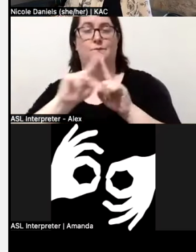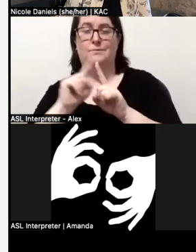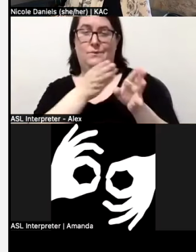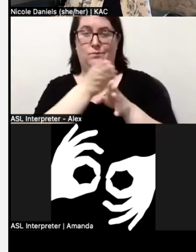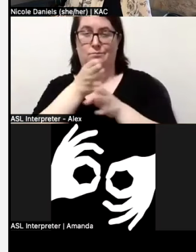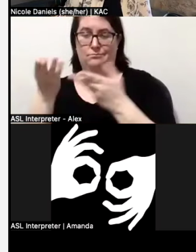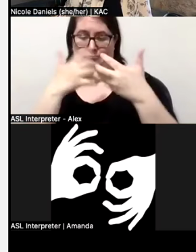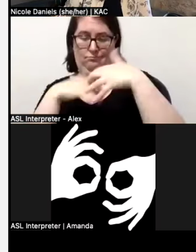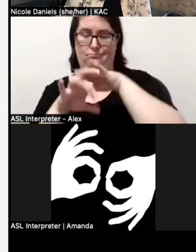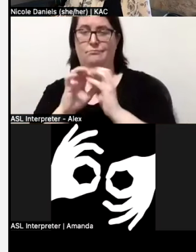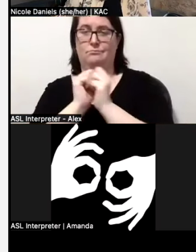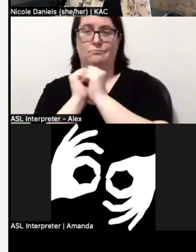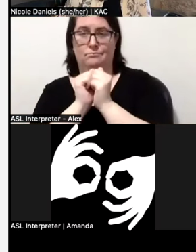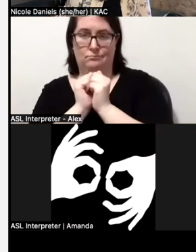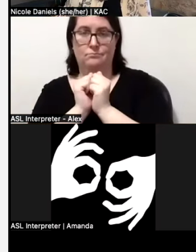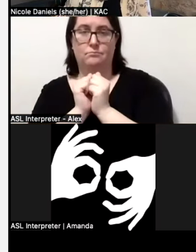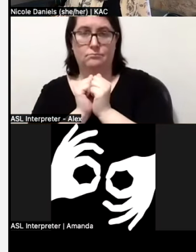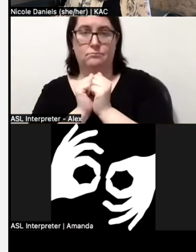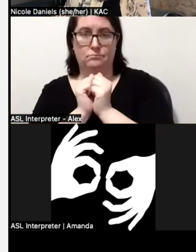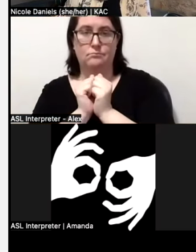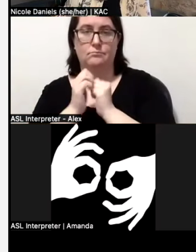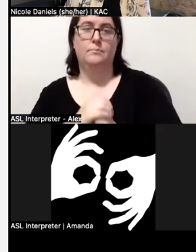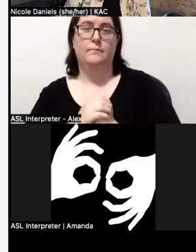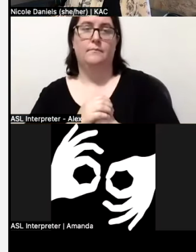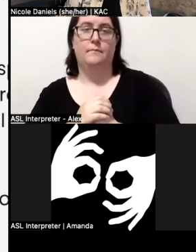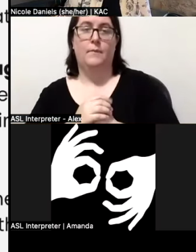and to enhance the reach and impact of arts programming.